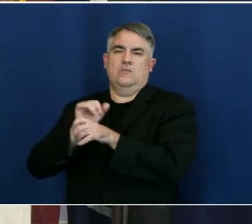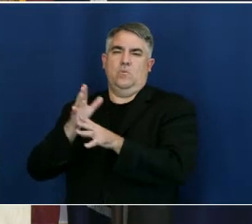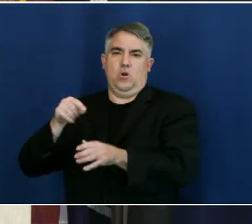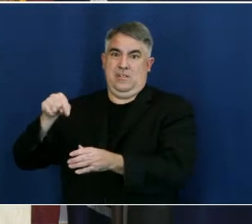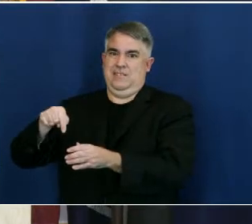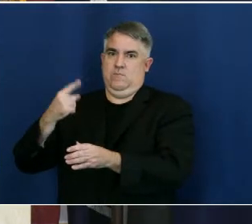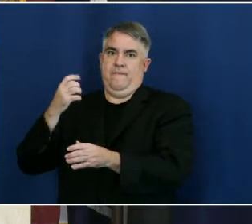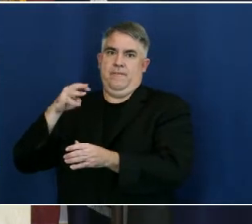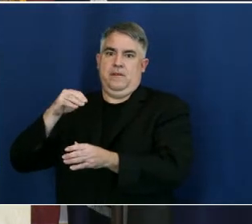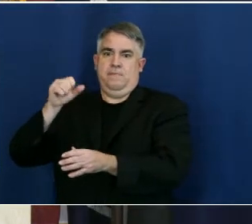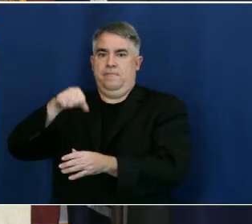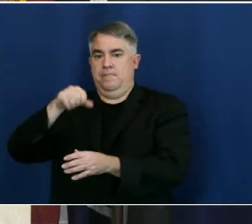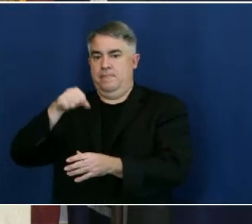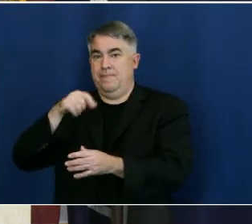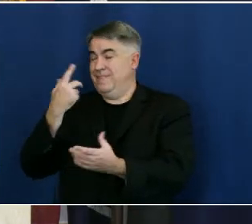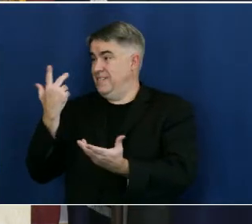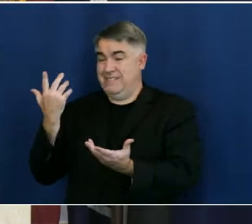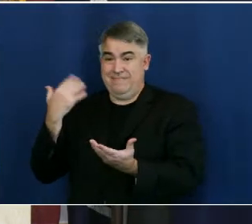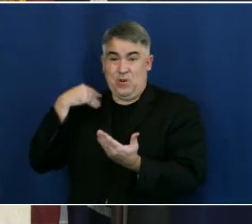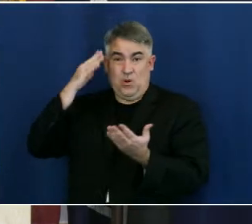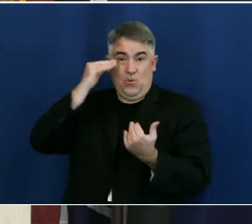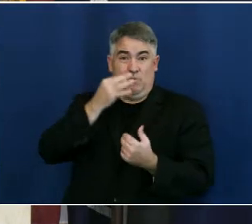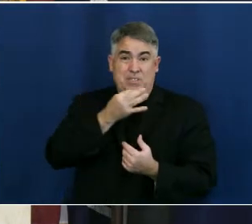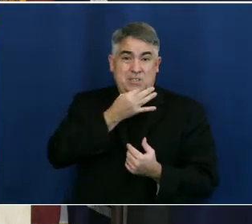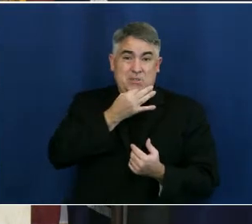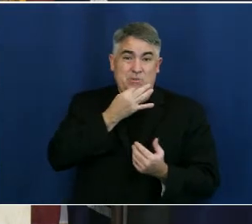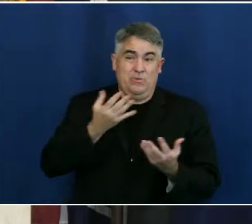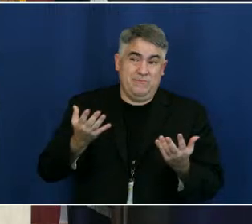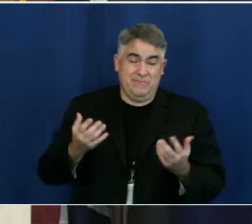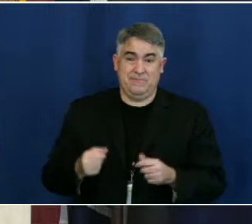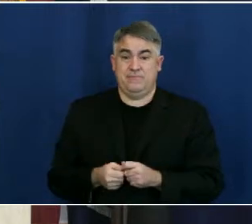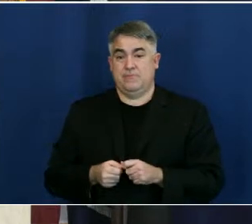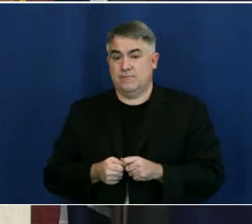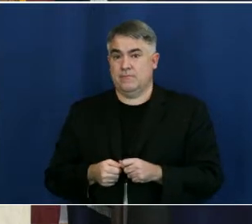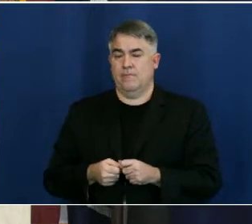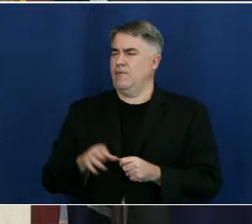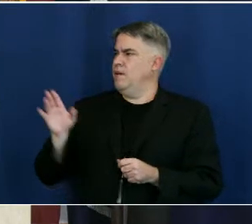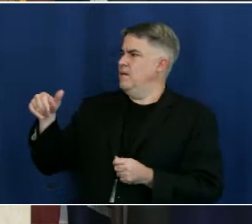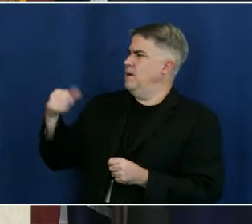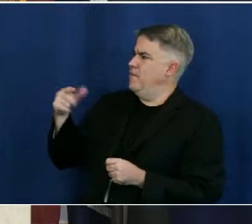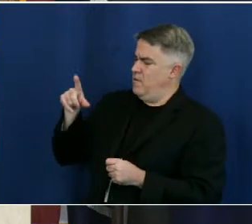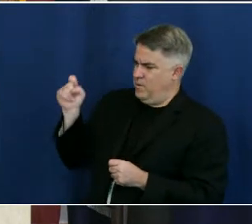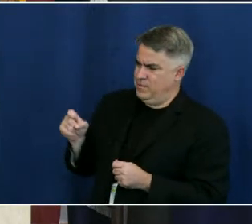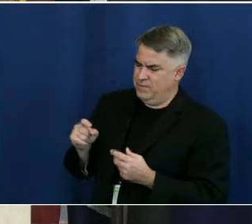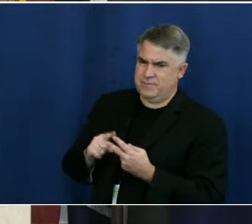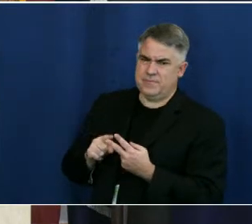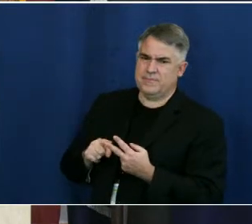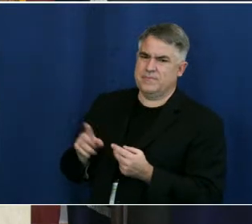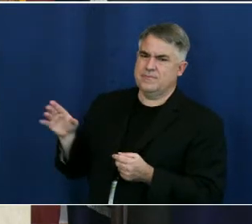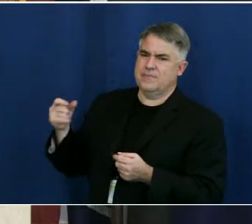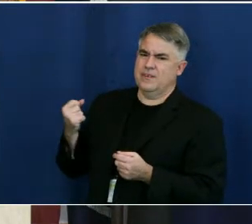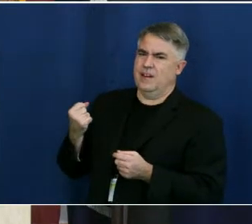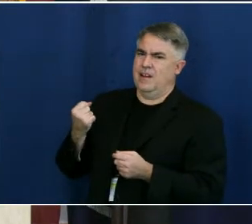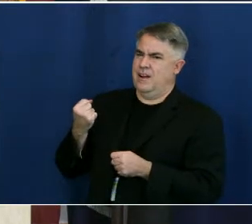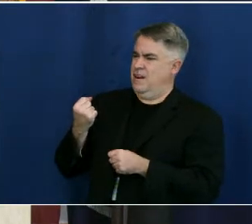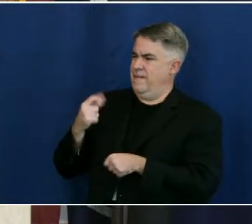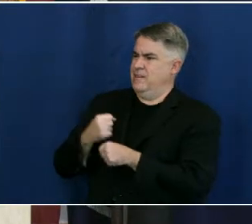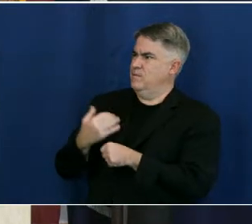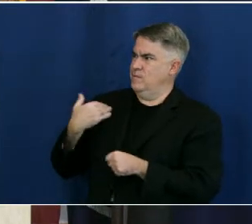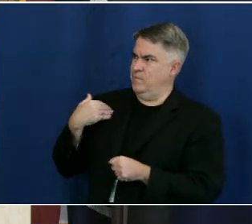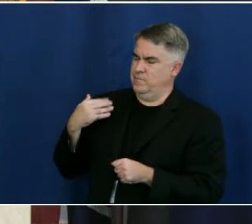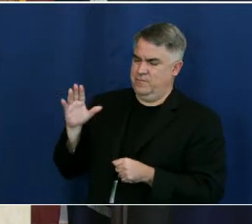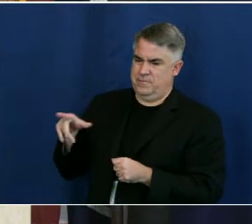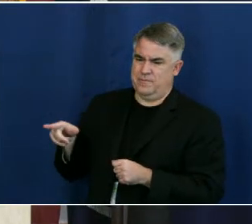soon. All right, my follow-up question, Mr. Chairman. 11 years ago, Nathan, I admired